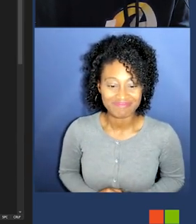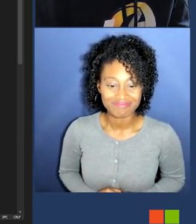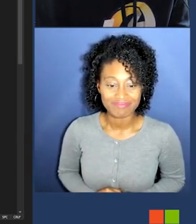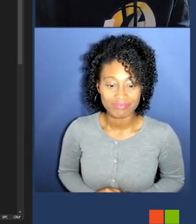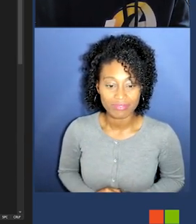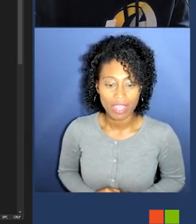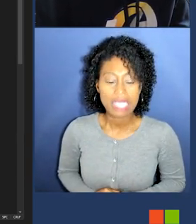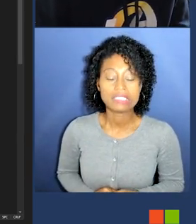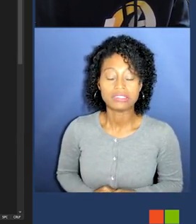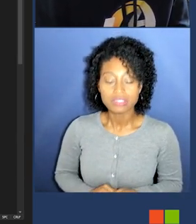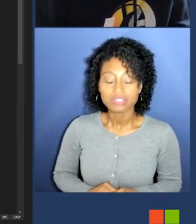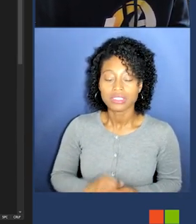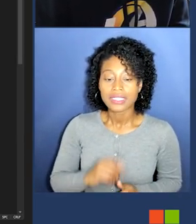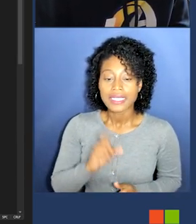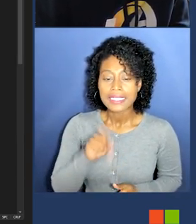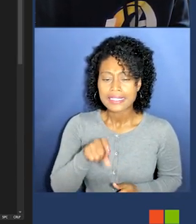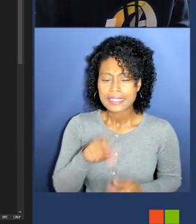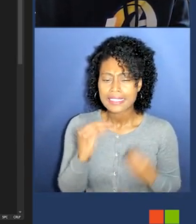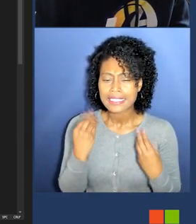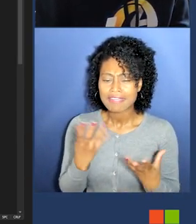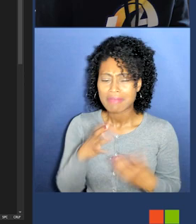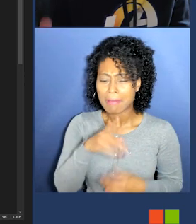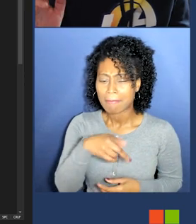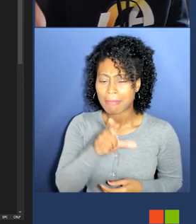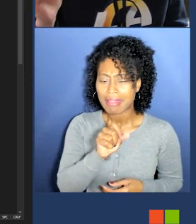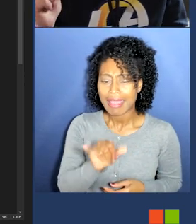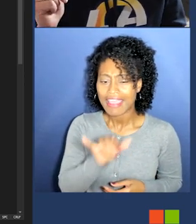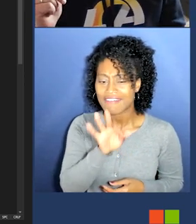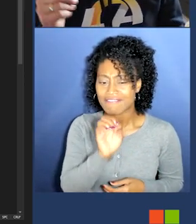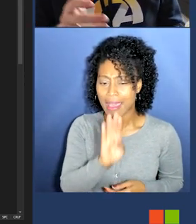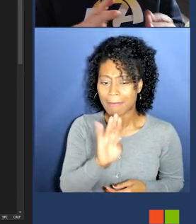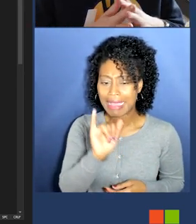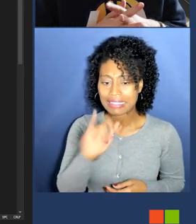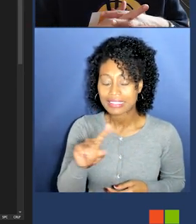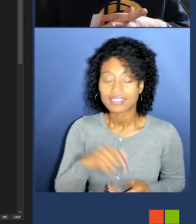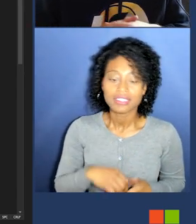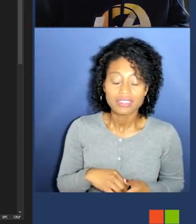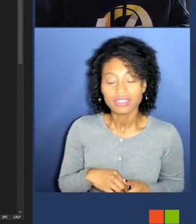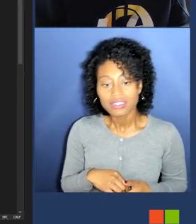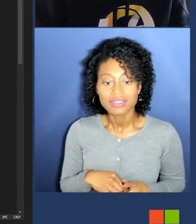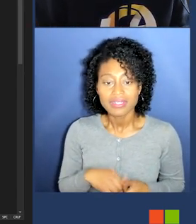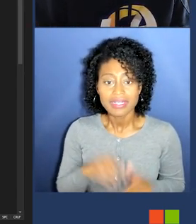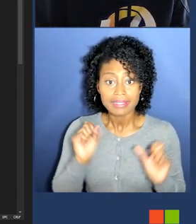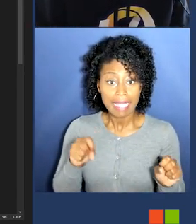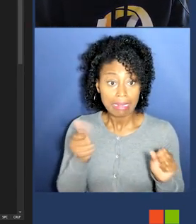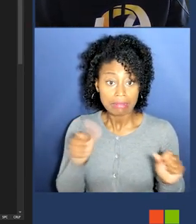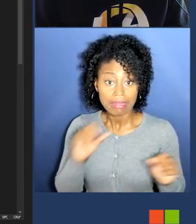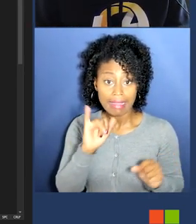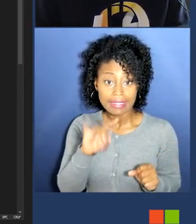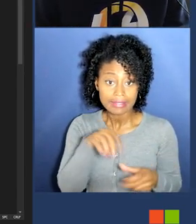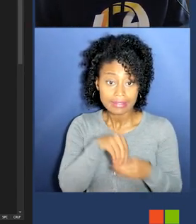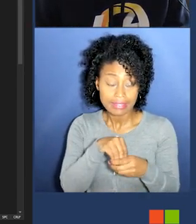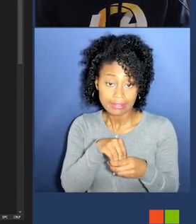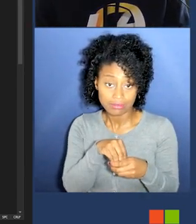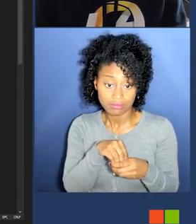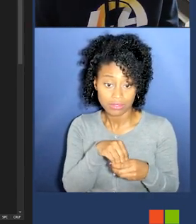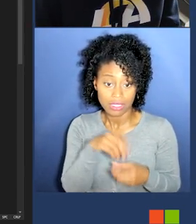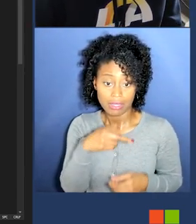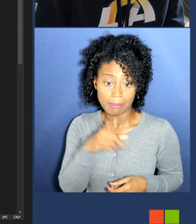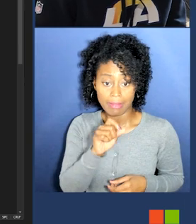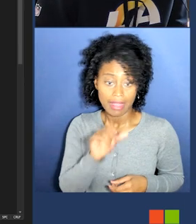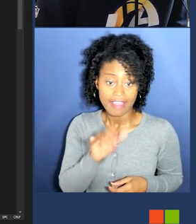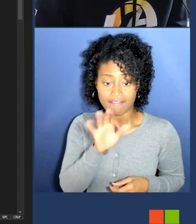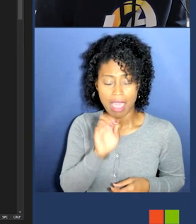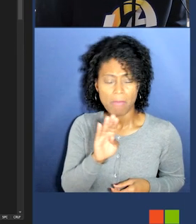We need to give it a player a PlayFab ID. This can be any entity ID of PlayFab. In this case, we use a player